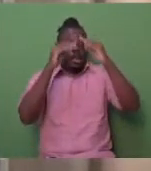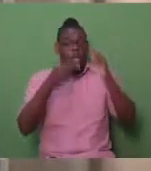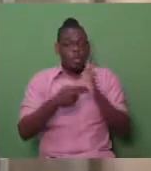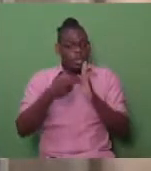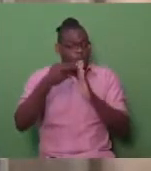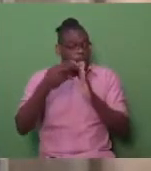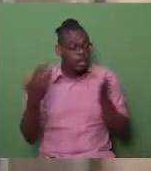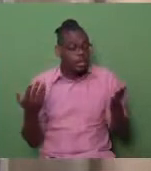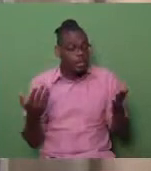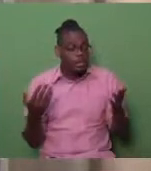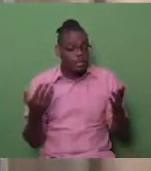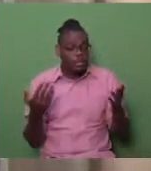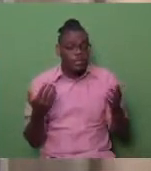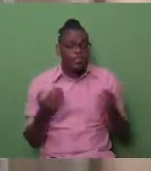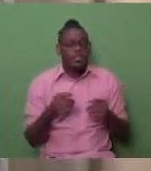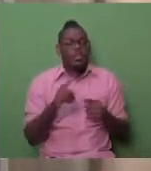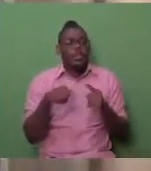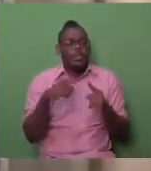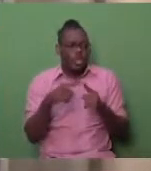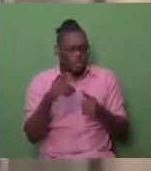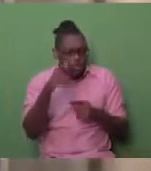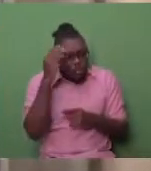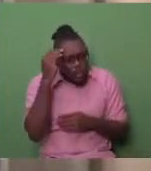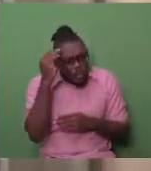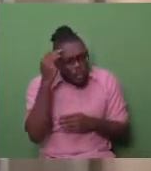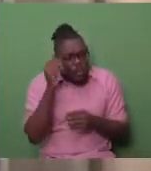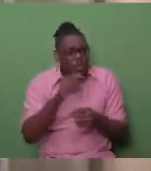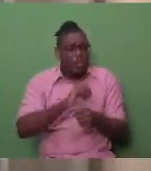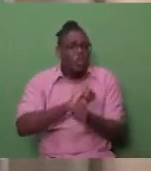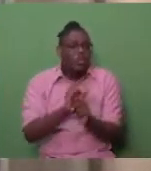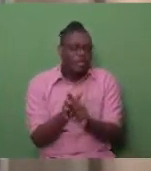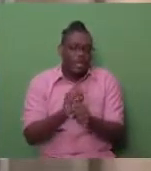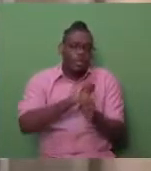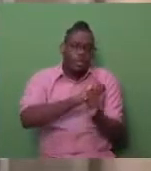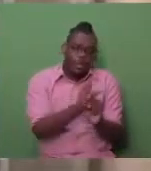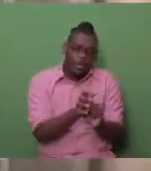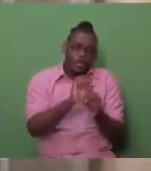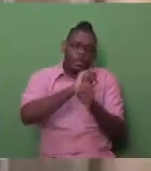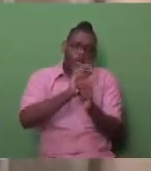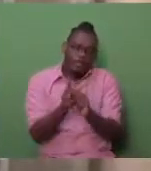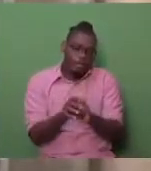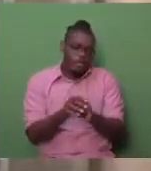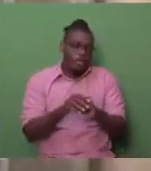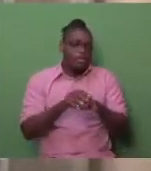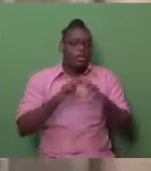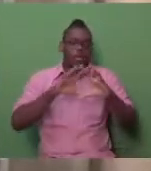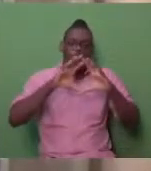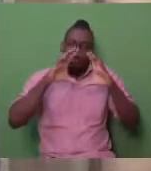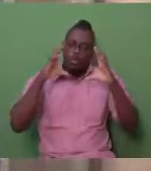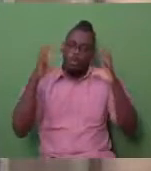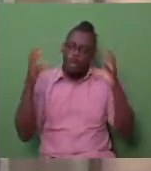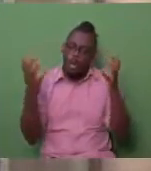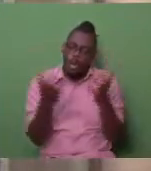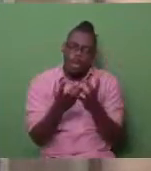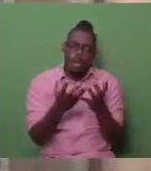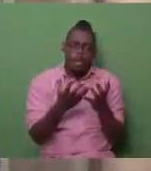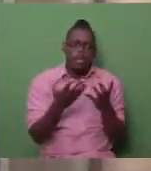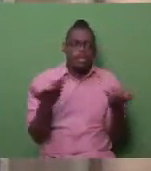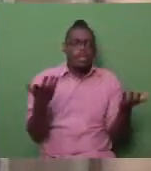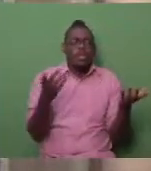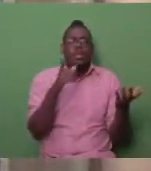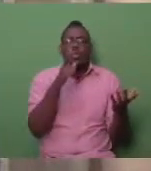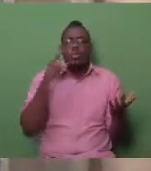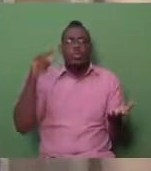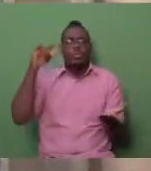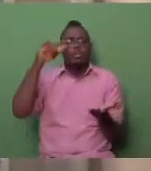travel is already severely curtailed. So who's going to come and stay at these five hotels? Instead of assisting local hoteliers